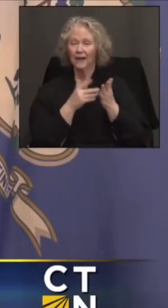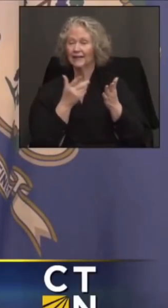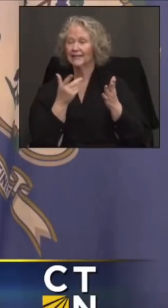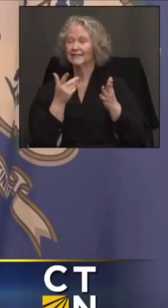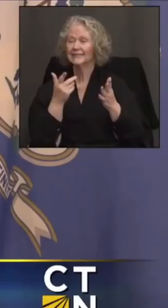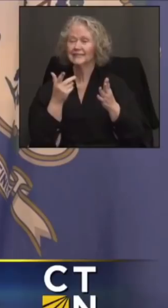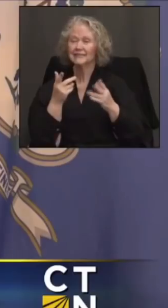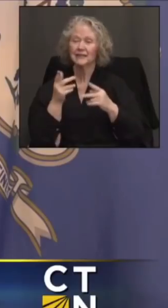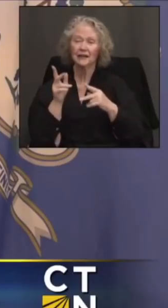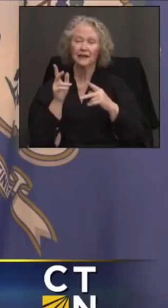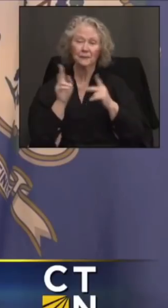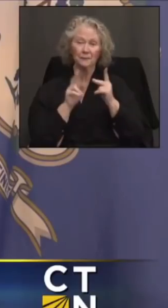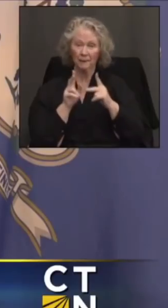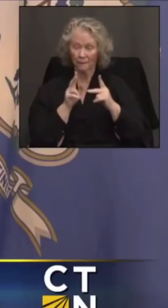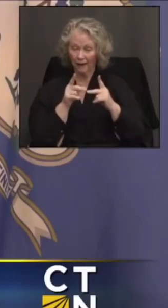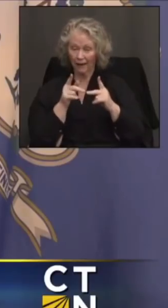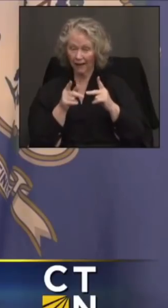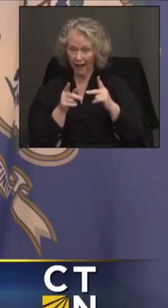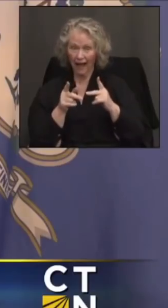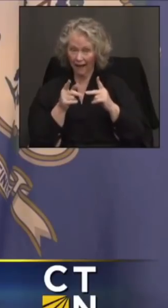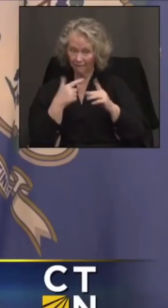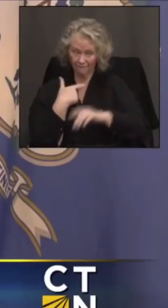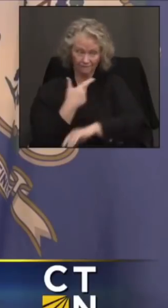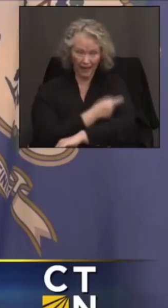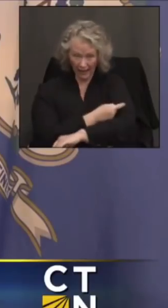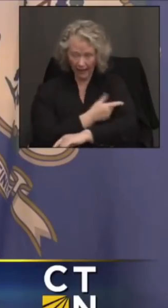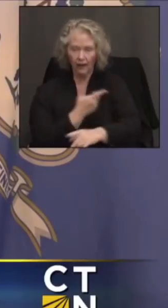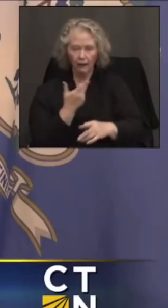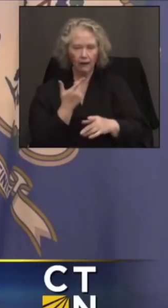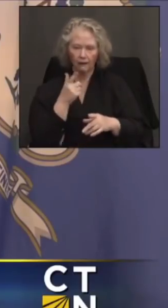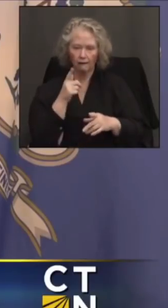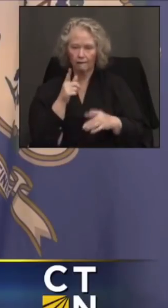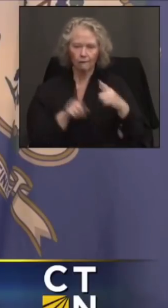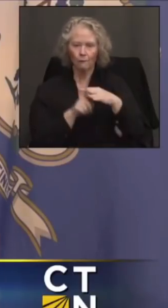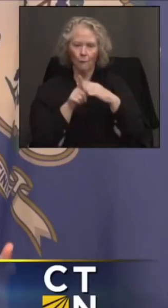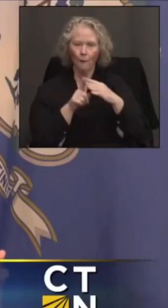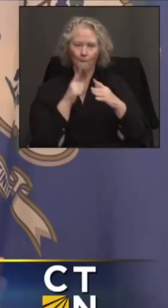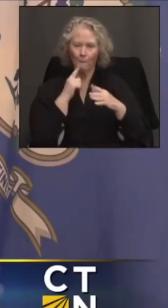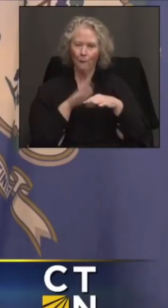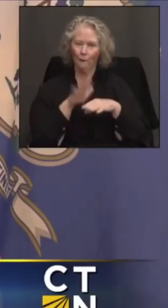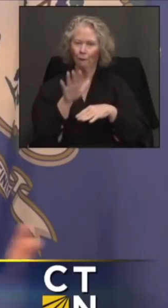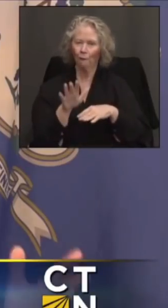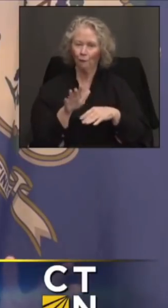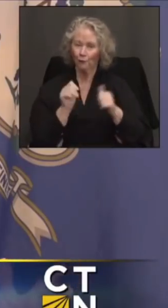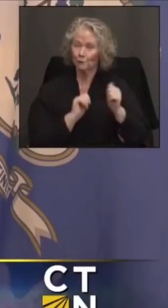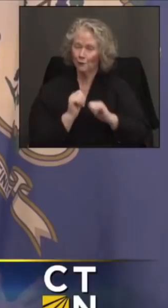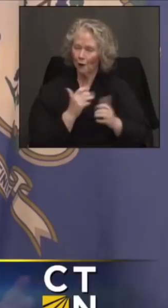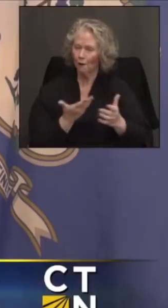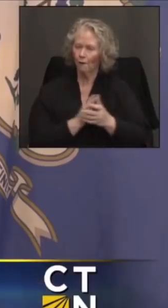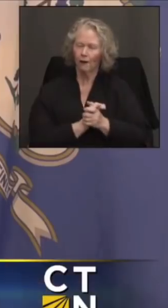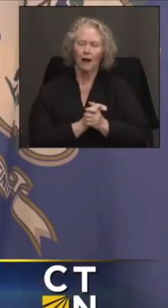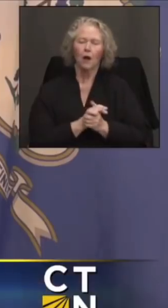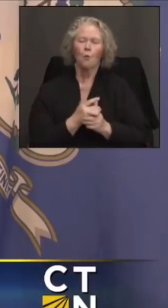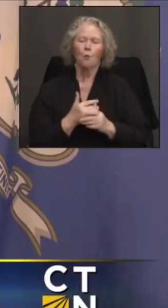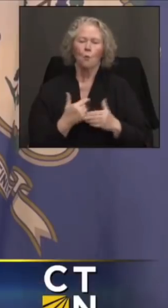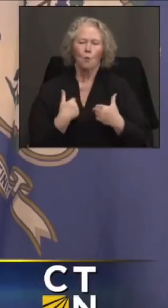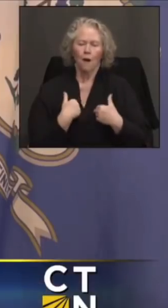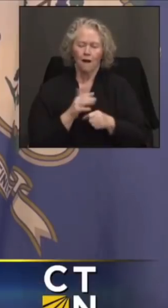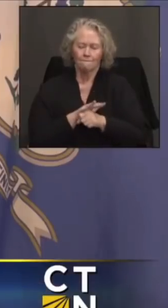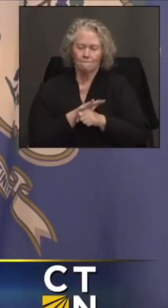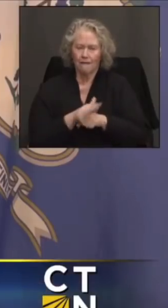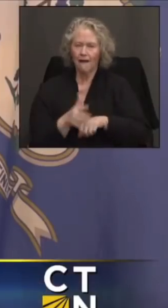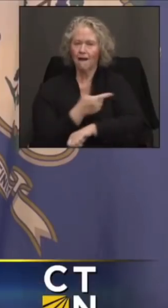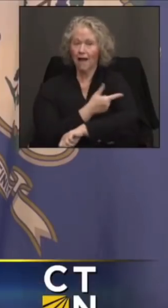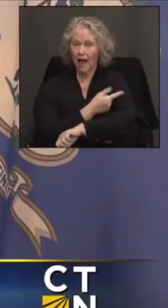know. Let's figure out how we get people all the incentives we need to do it. We're going to have the vaccines. We've got the capacity. Now